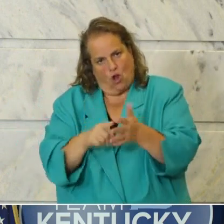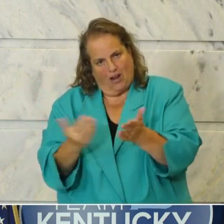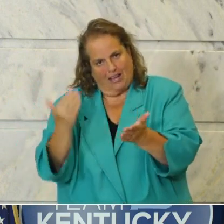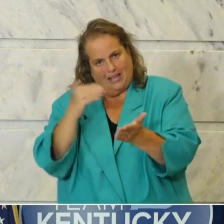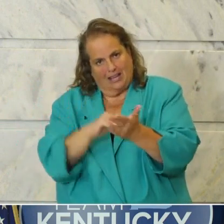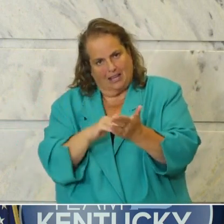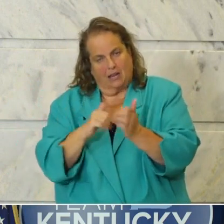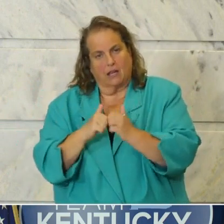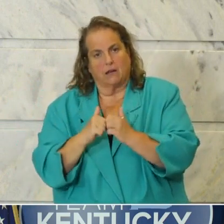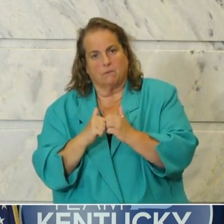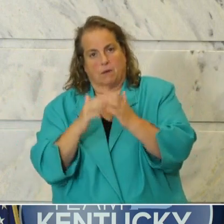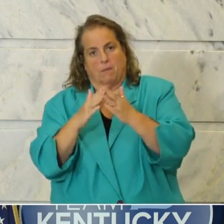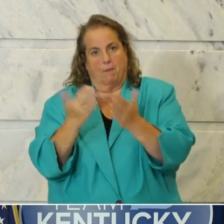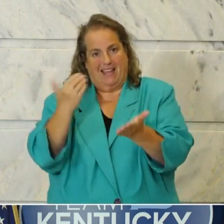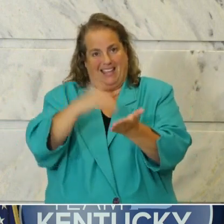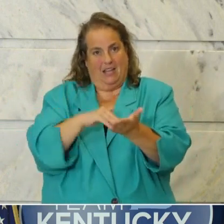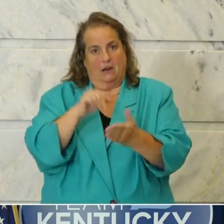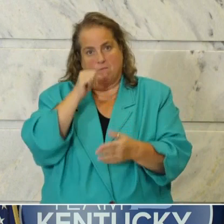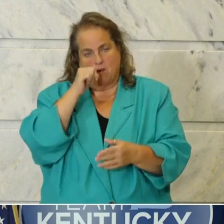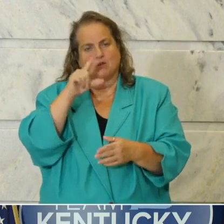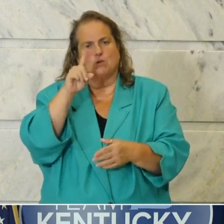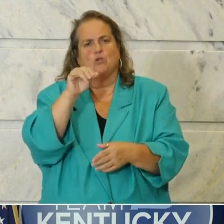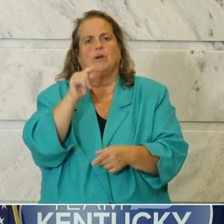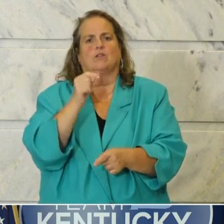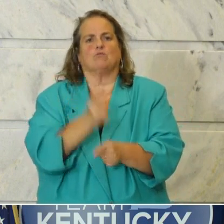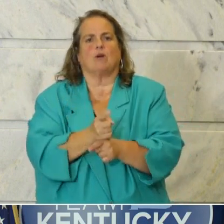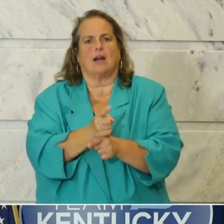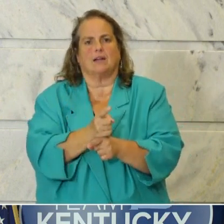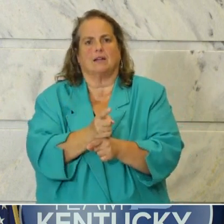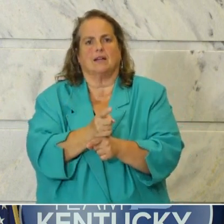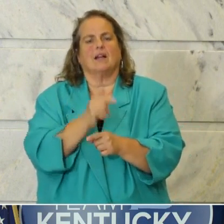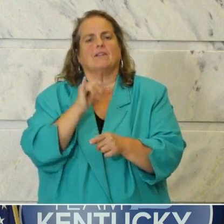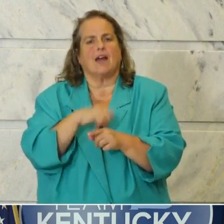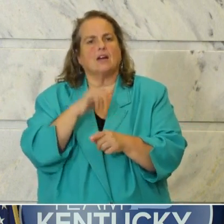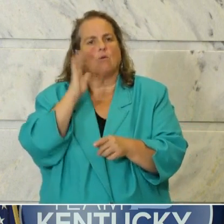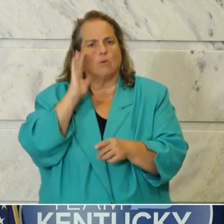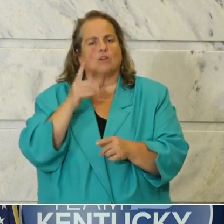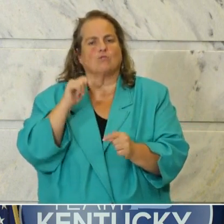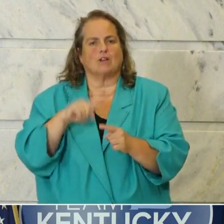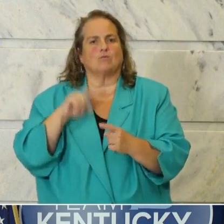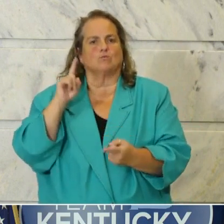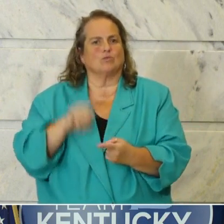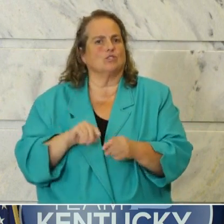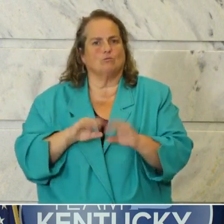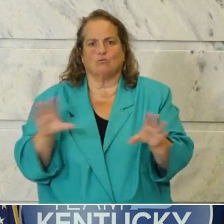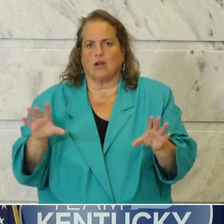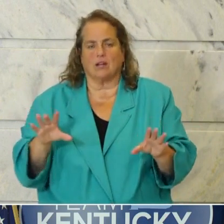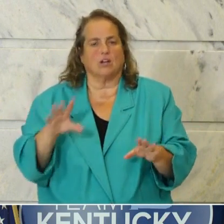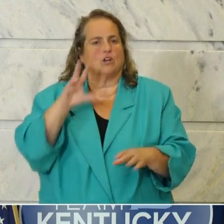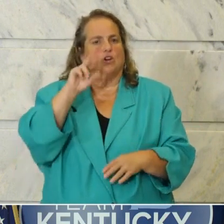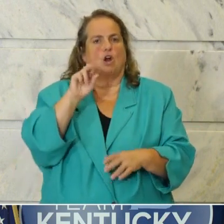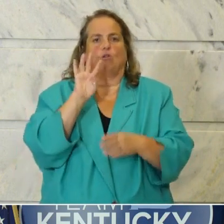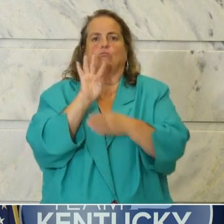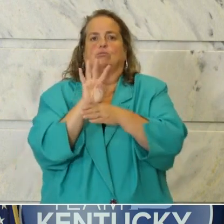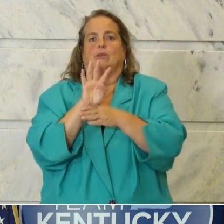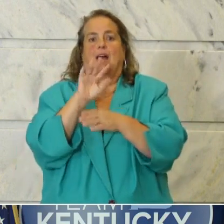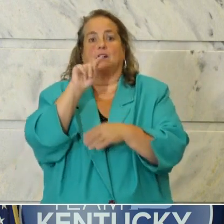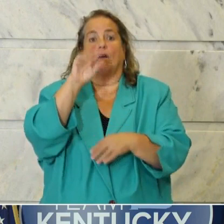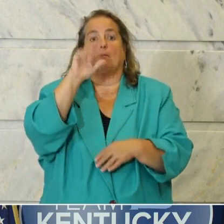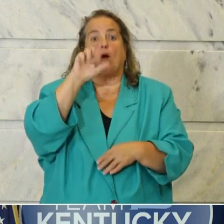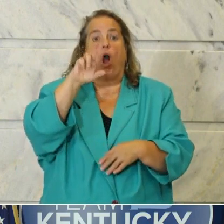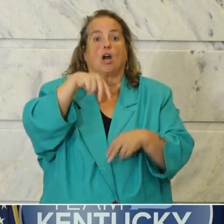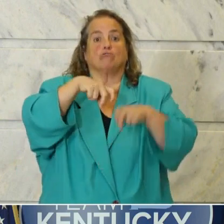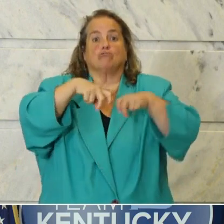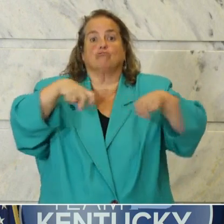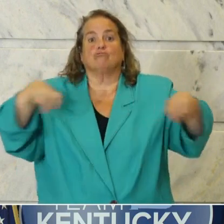keep things open. And nothing contributes to spread of the virus. There's no congregating at the bar, so if a restaurant